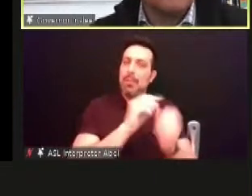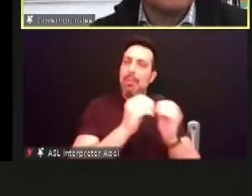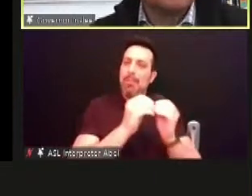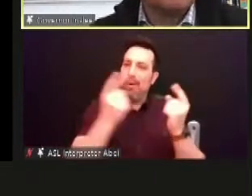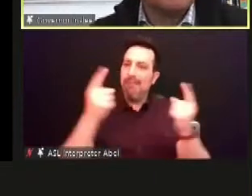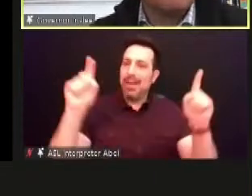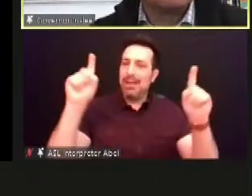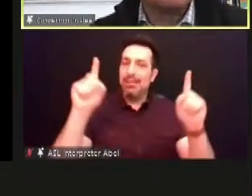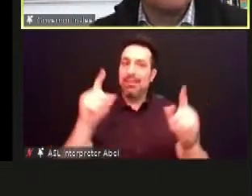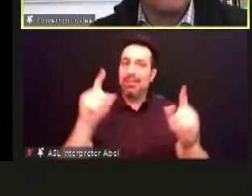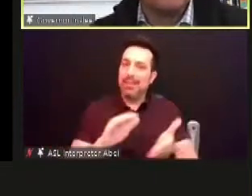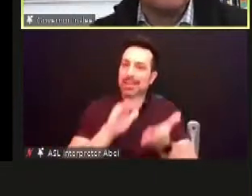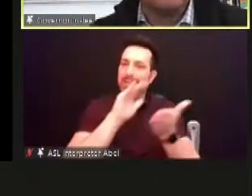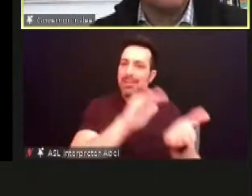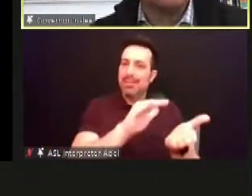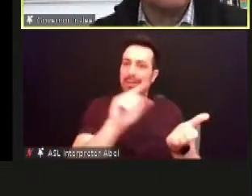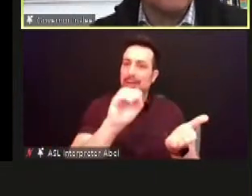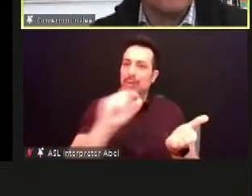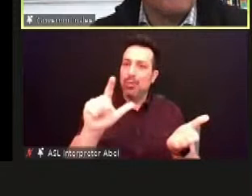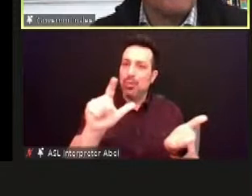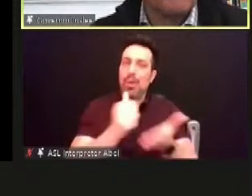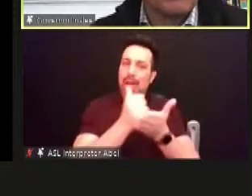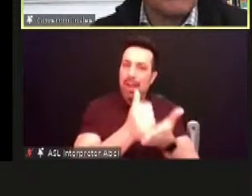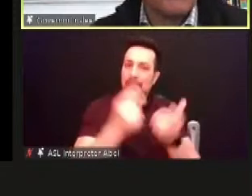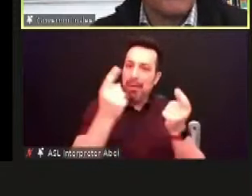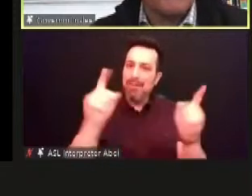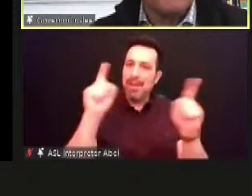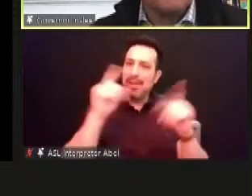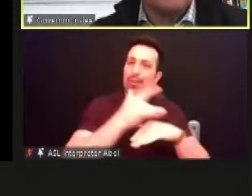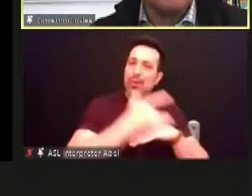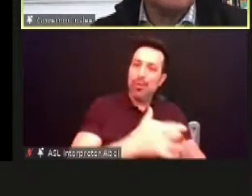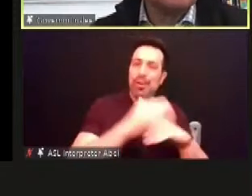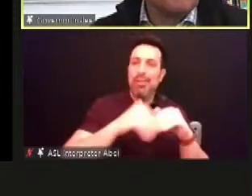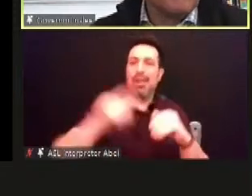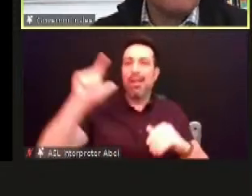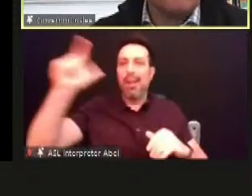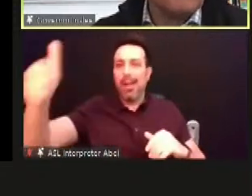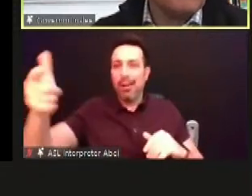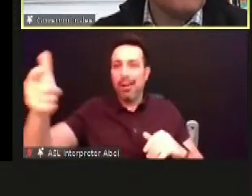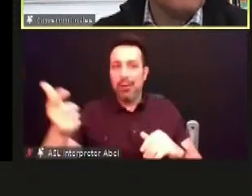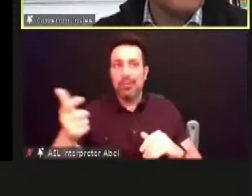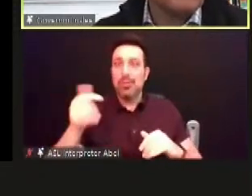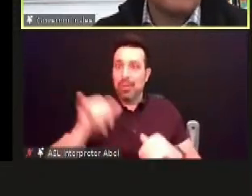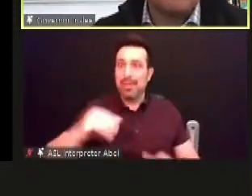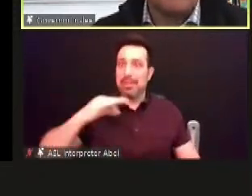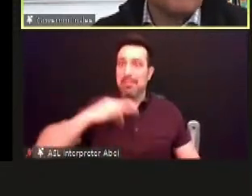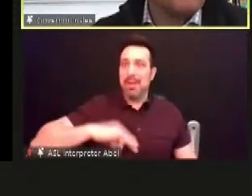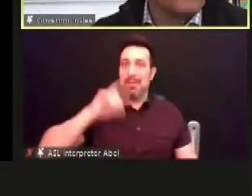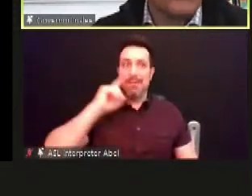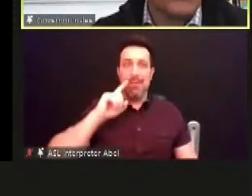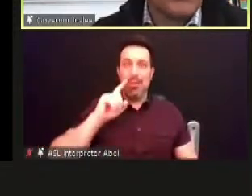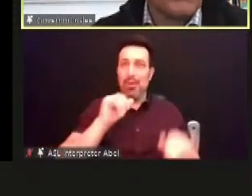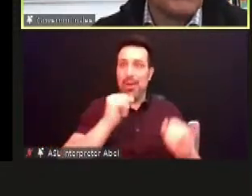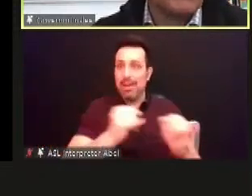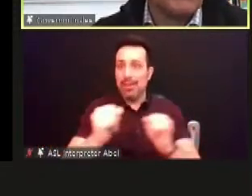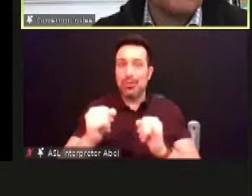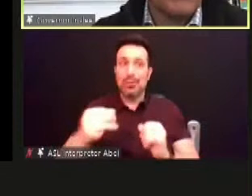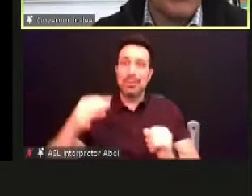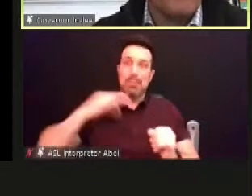them tools to be effective earlier rather than later. So this is a benefit for the individuals. It's benefit for the whole